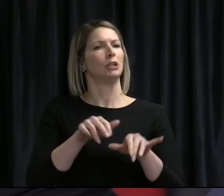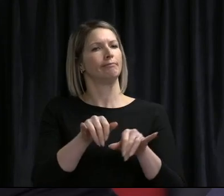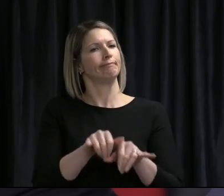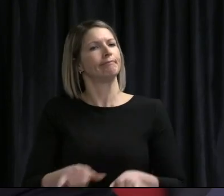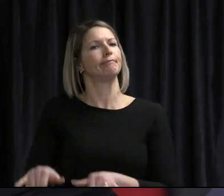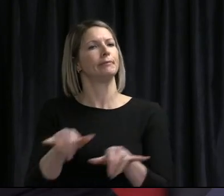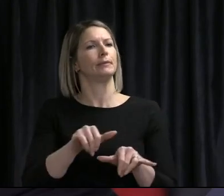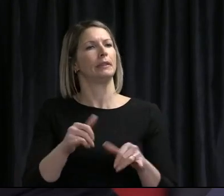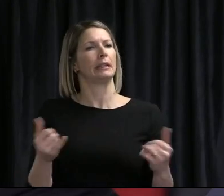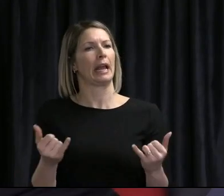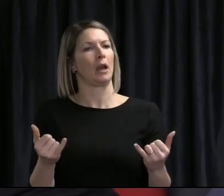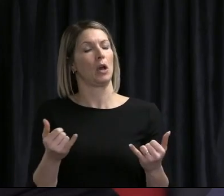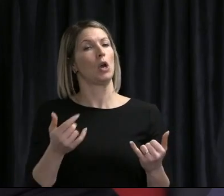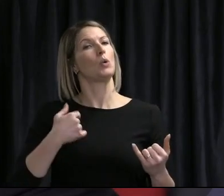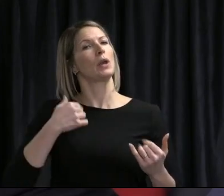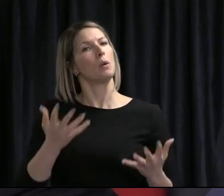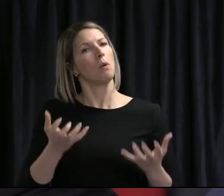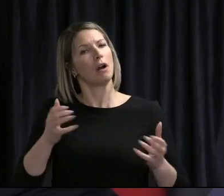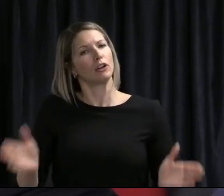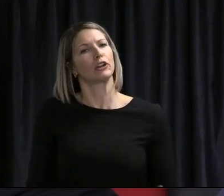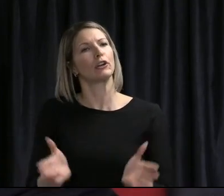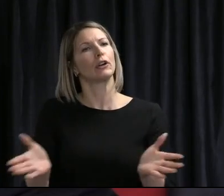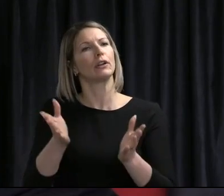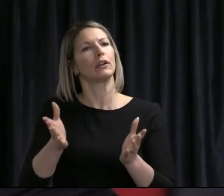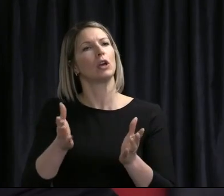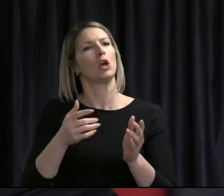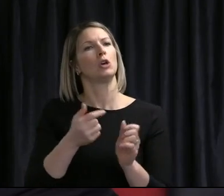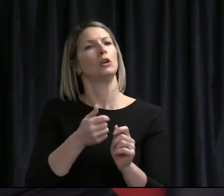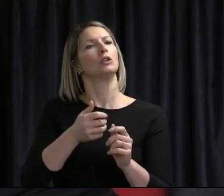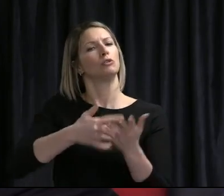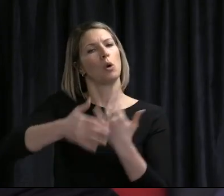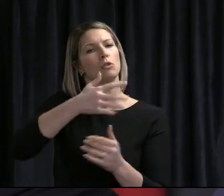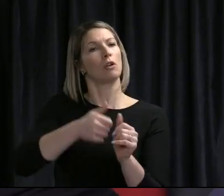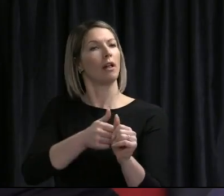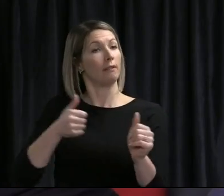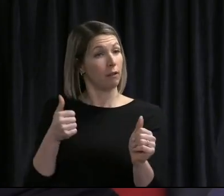precautions, which include social distancing and washing your hands.